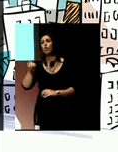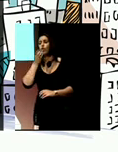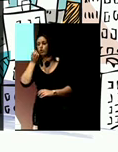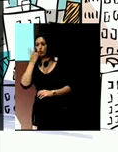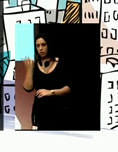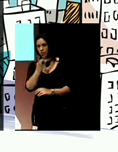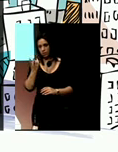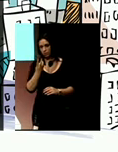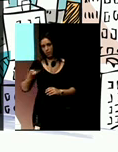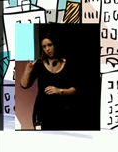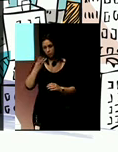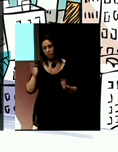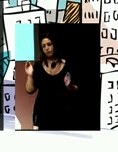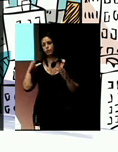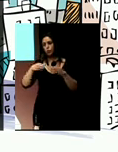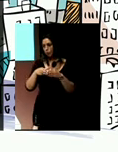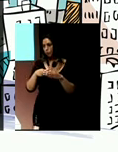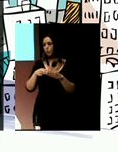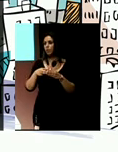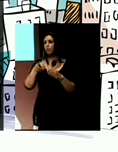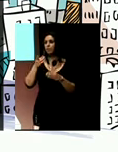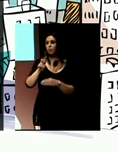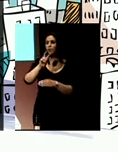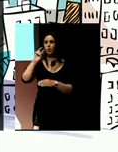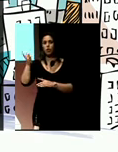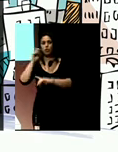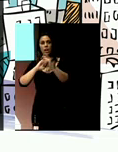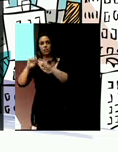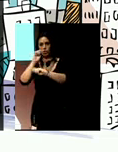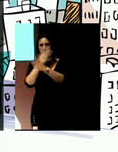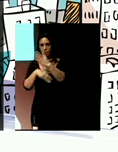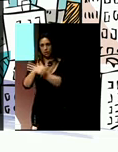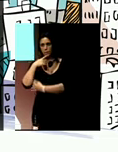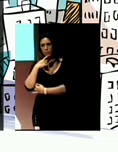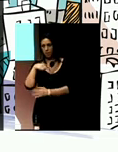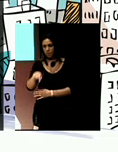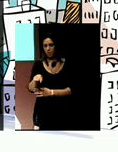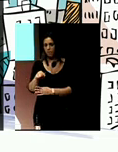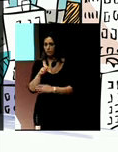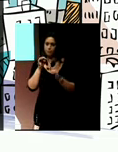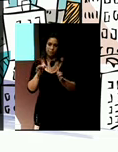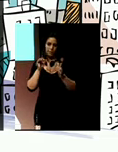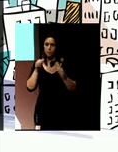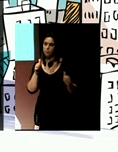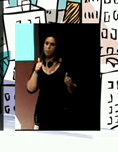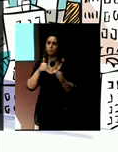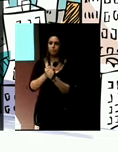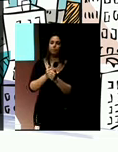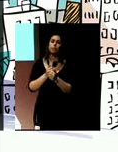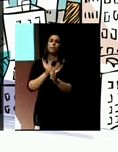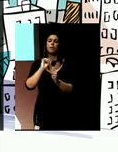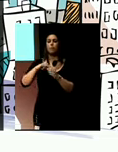department of the City Council of Avila. and thanks to the associations of disabled